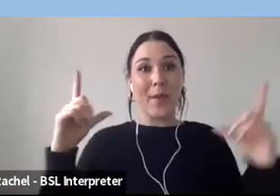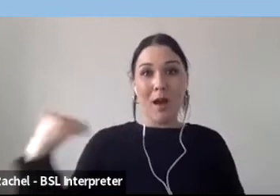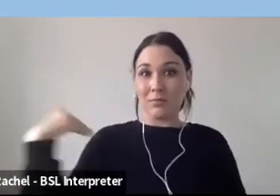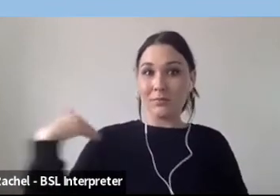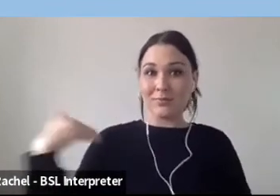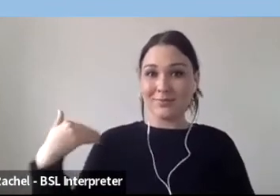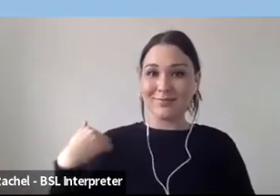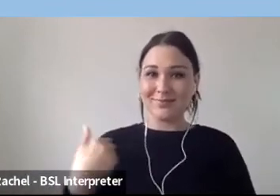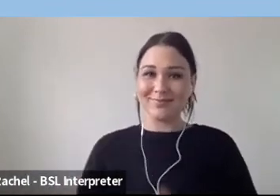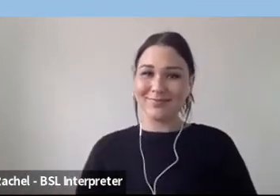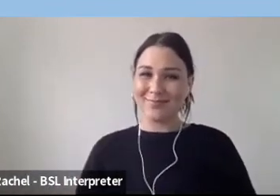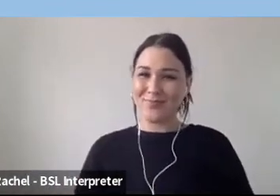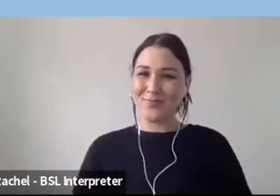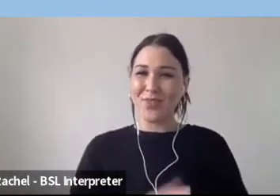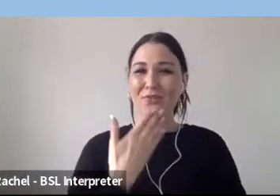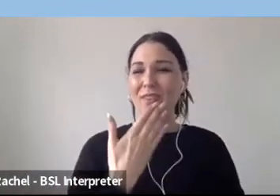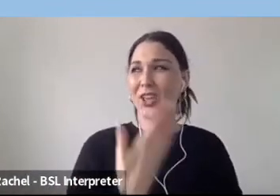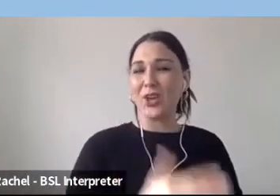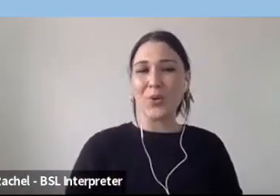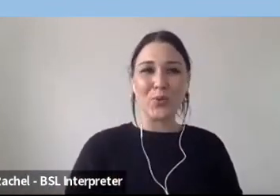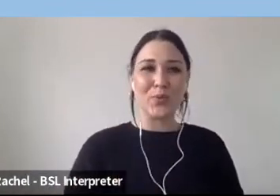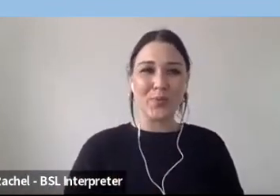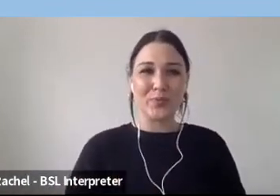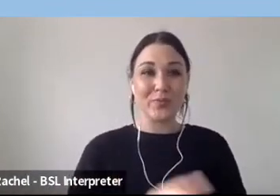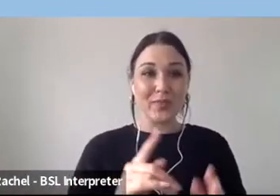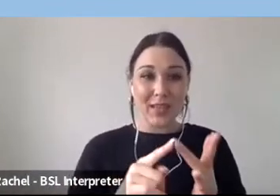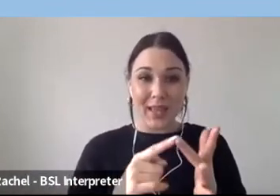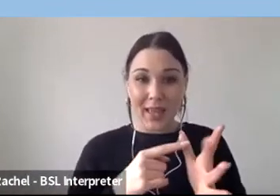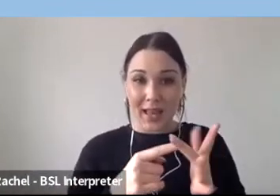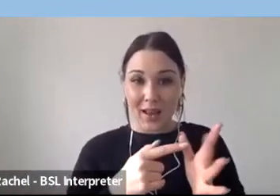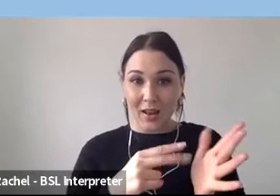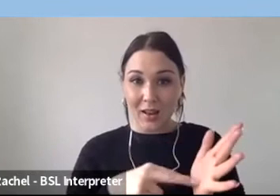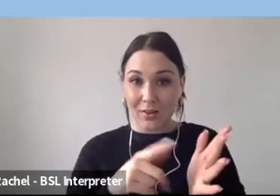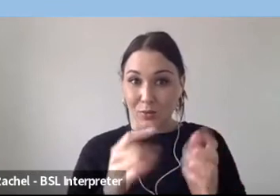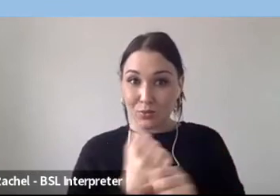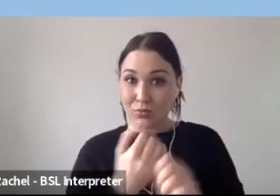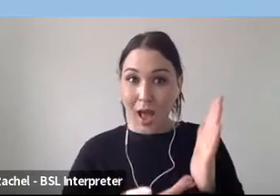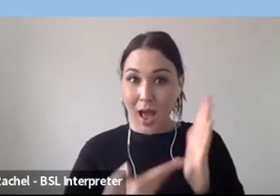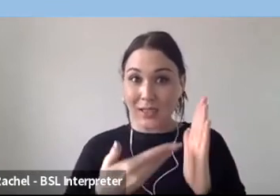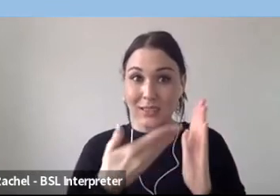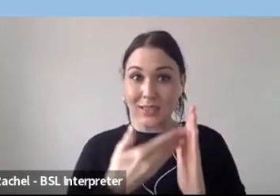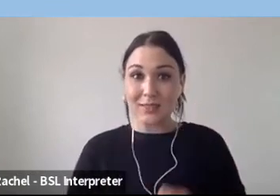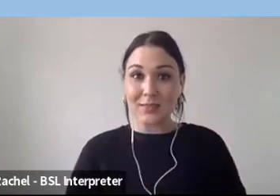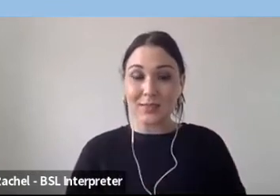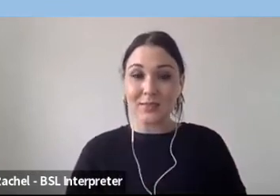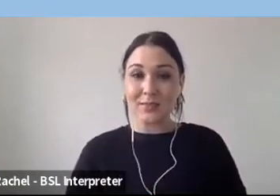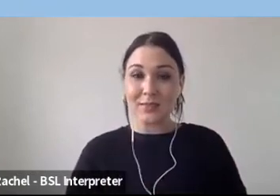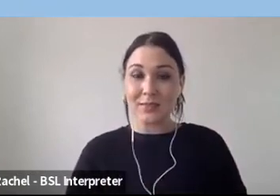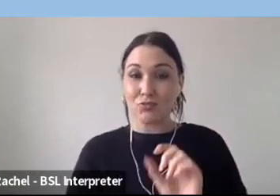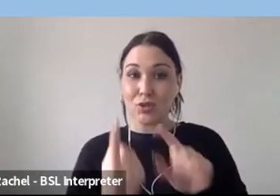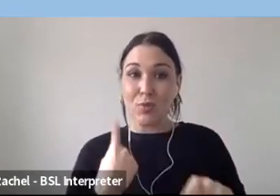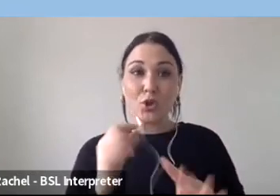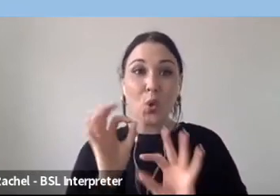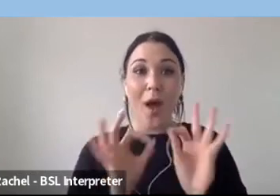Thank you. Great, thank you. Ian, did you have anything you'd like to add in response to the